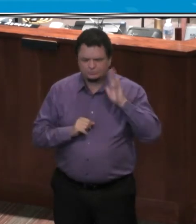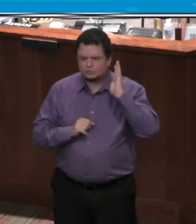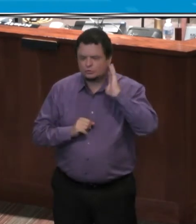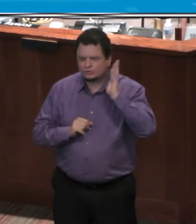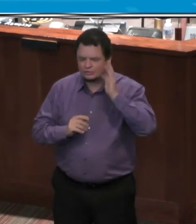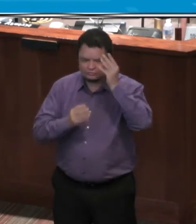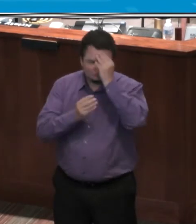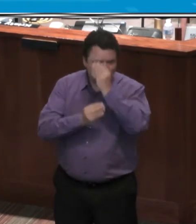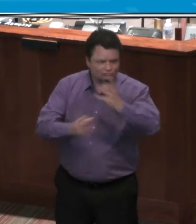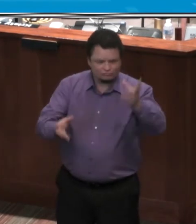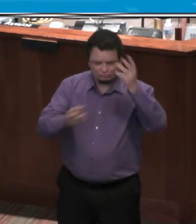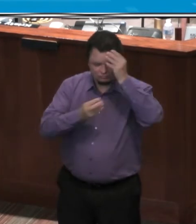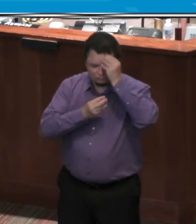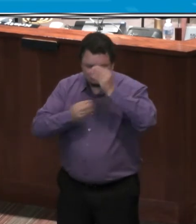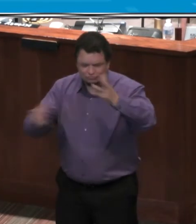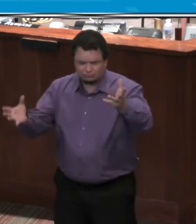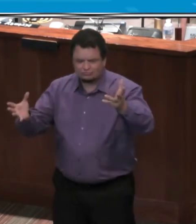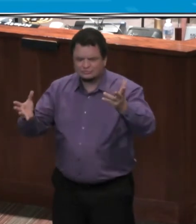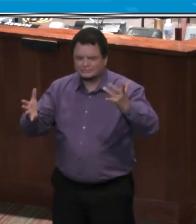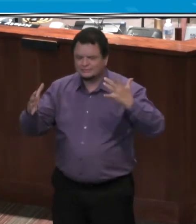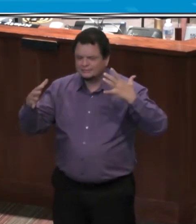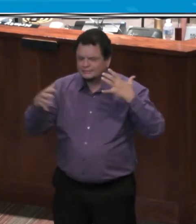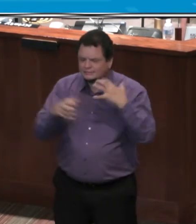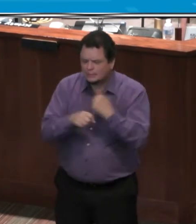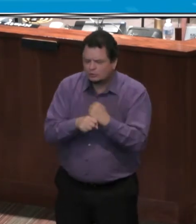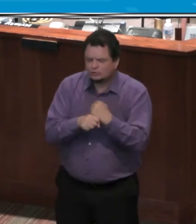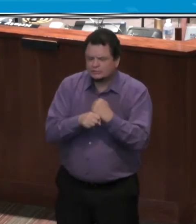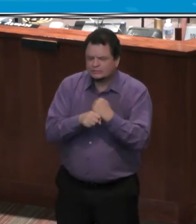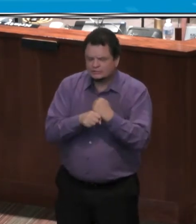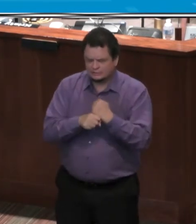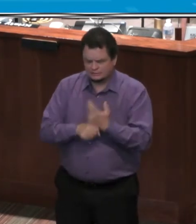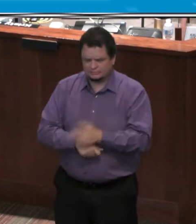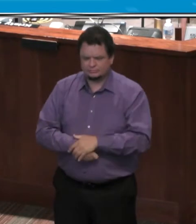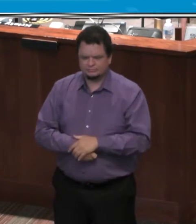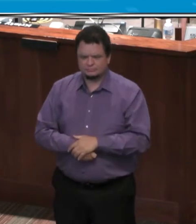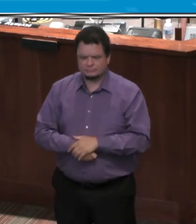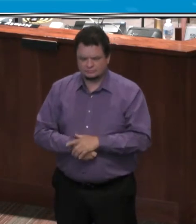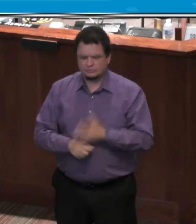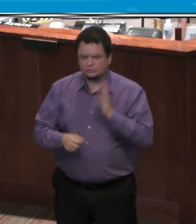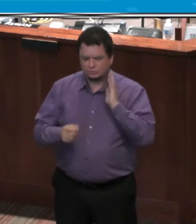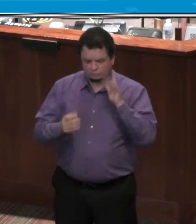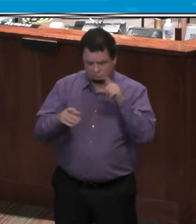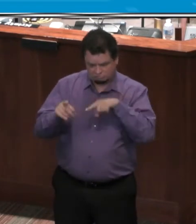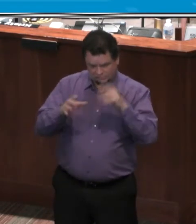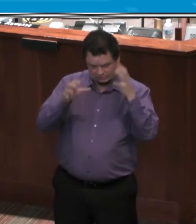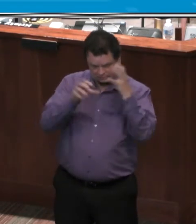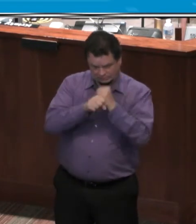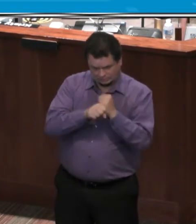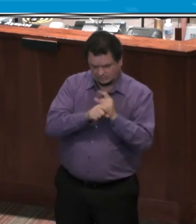a resolution to read and hopefully approve. Nikki.